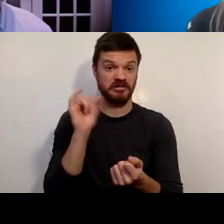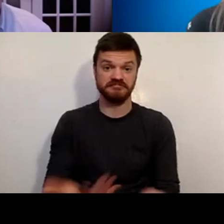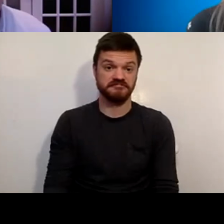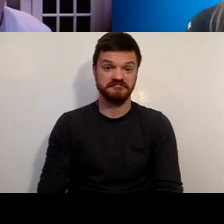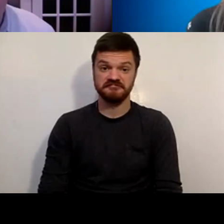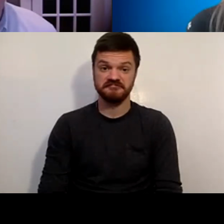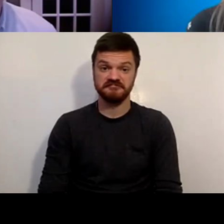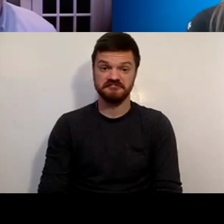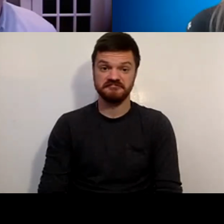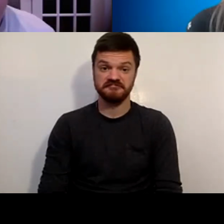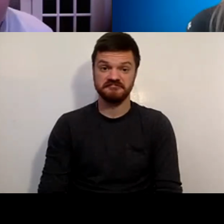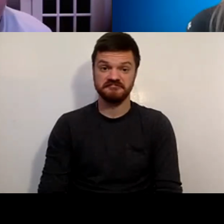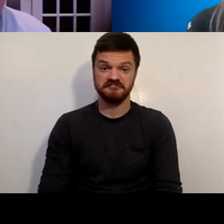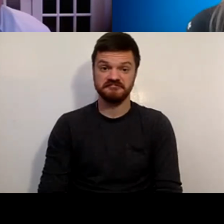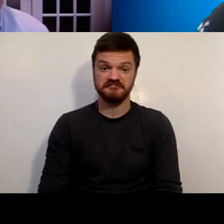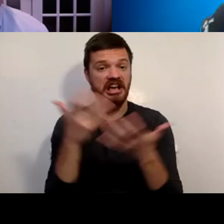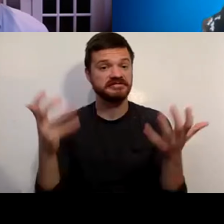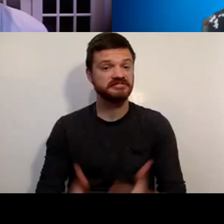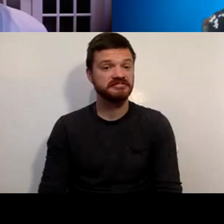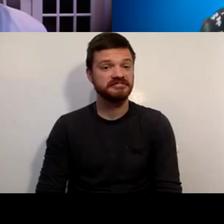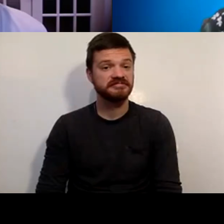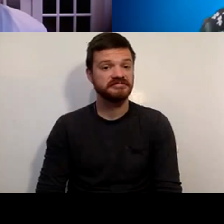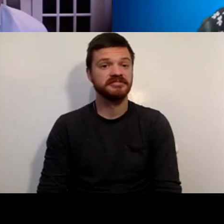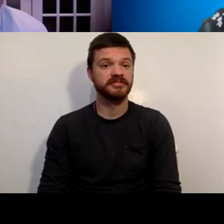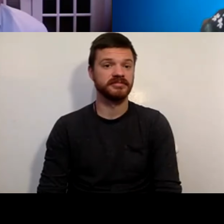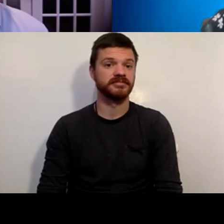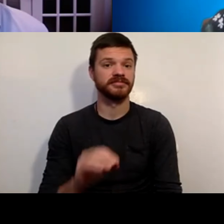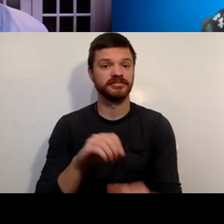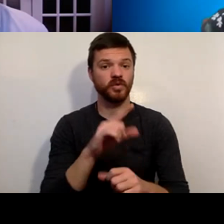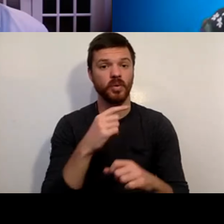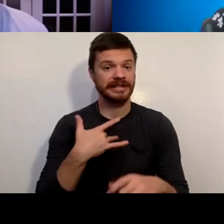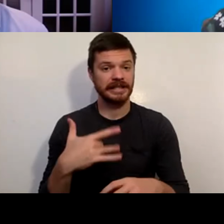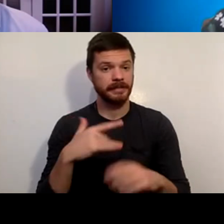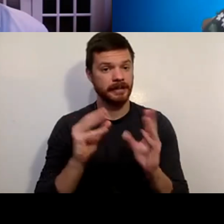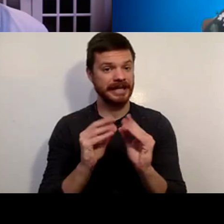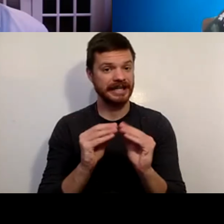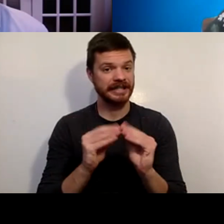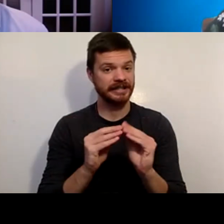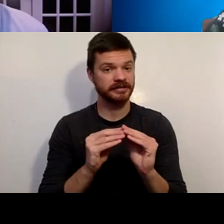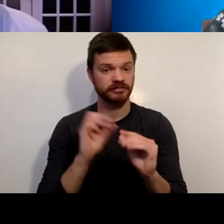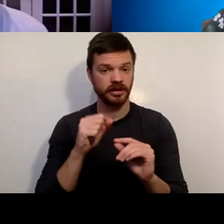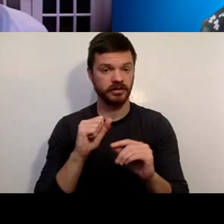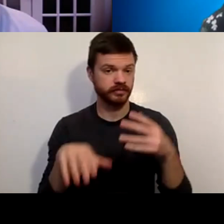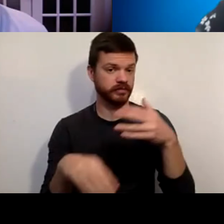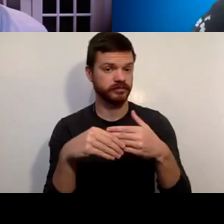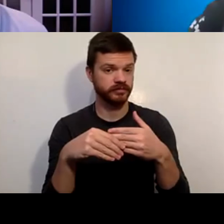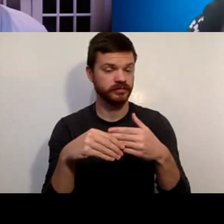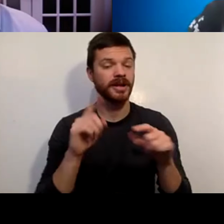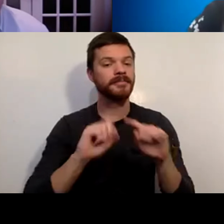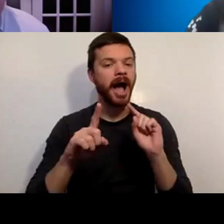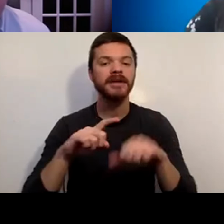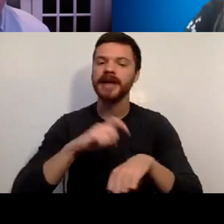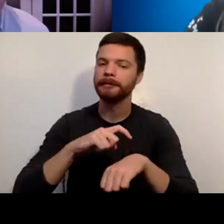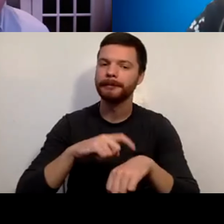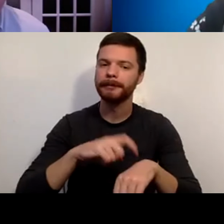know, within the structure of your usual meetings. You just need to take the time to dedicate to that process.